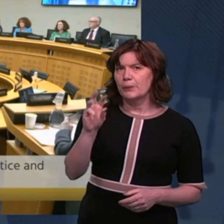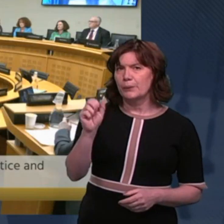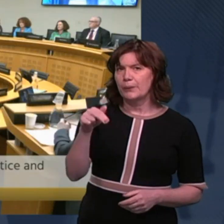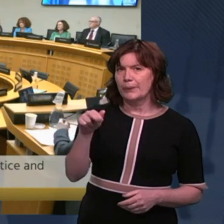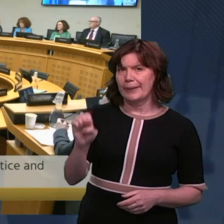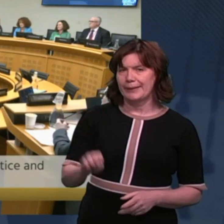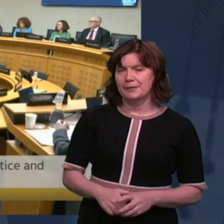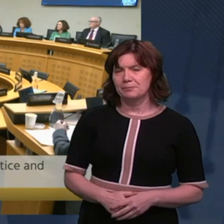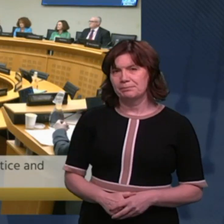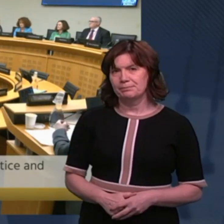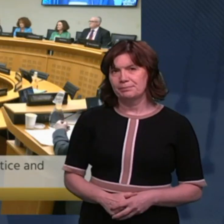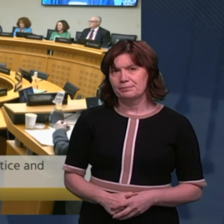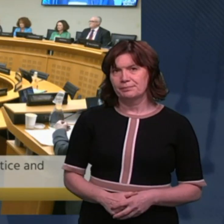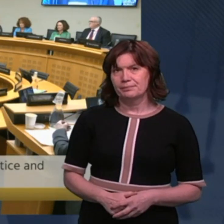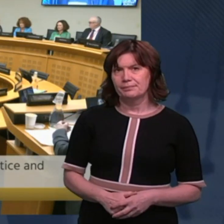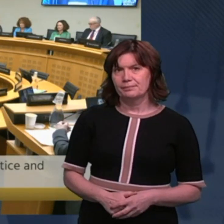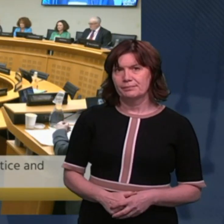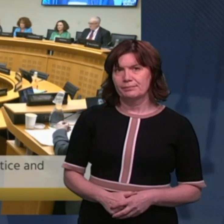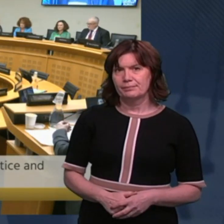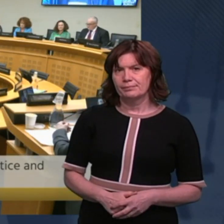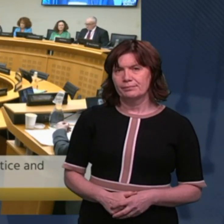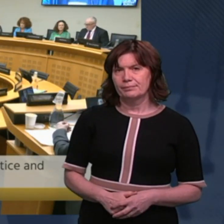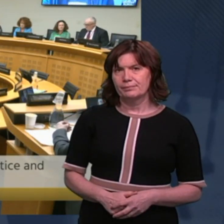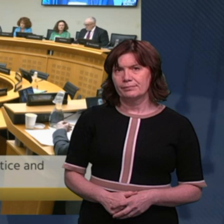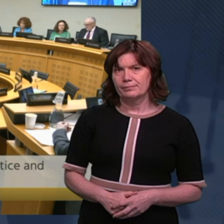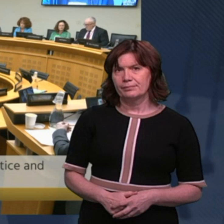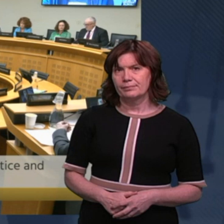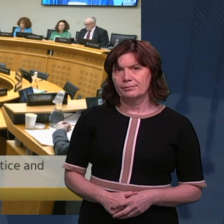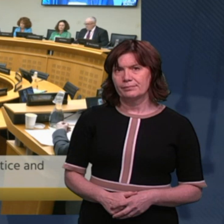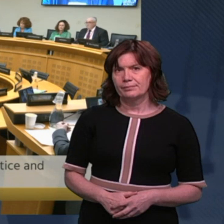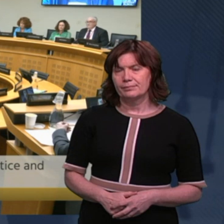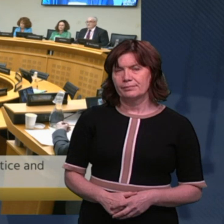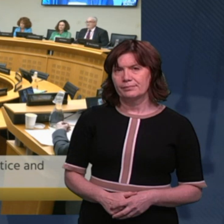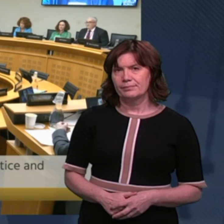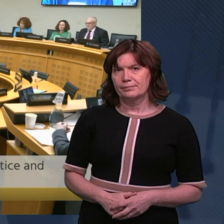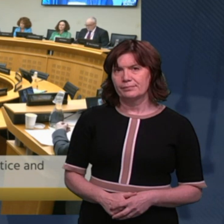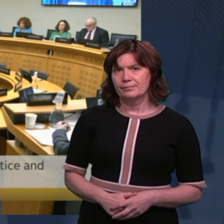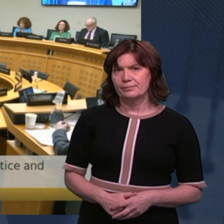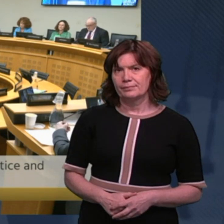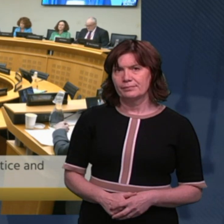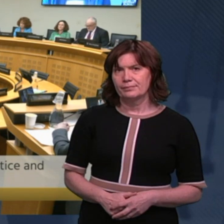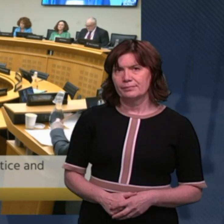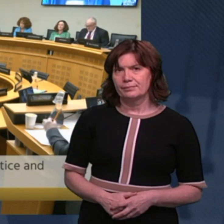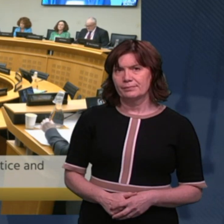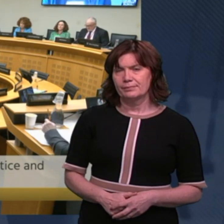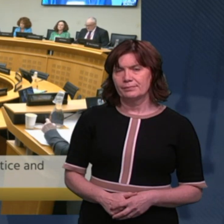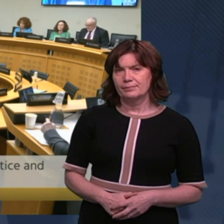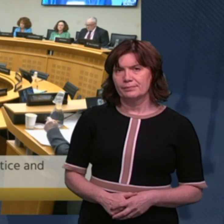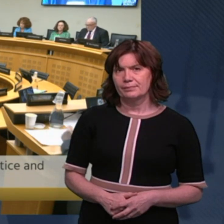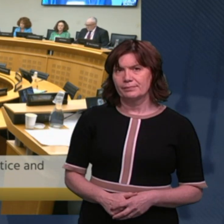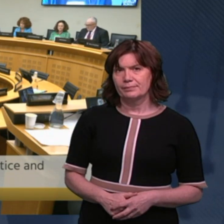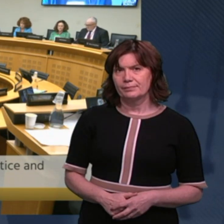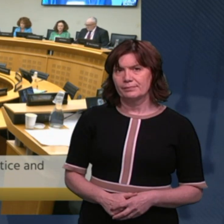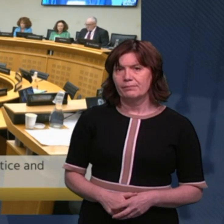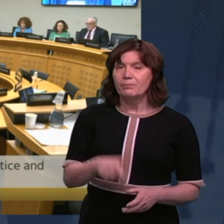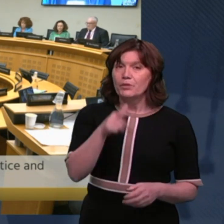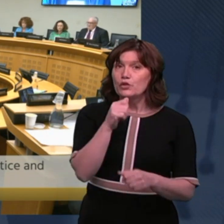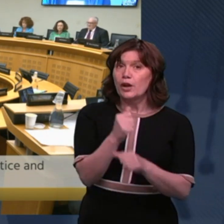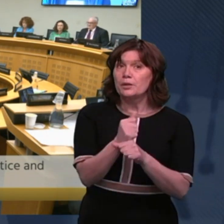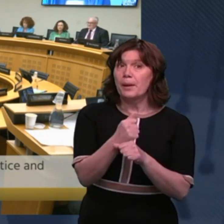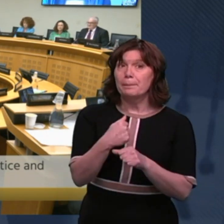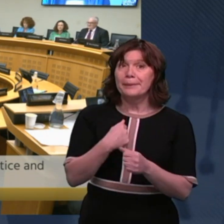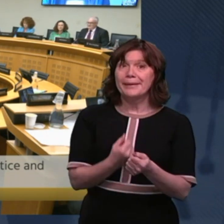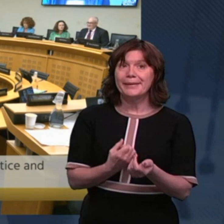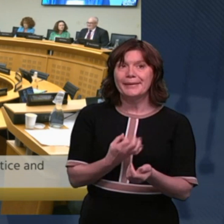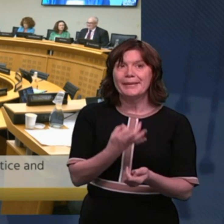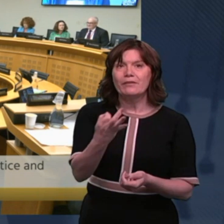that. Matt, do you want to? Yeah, for sure. Thank you for the questions, Deputy Cairns. So you talked about me giving you a bit of a